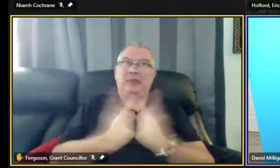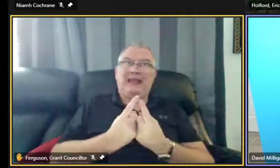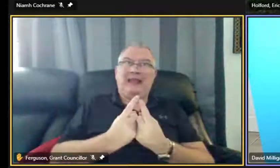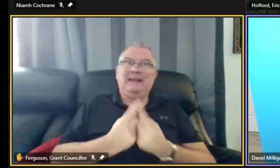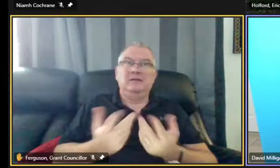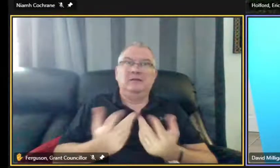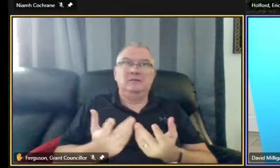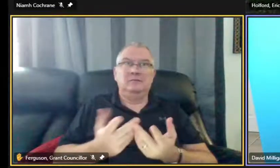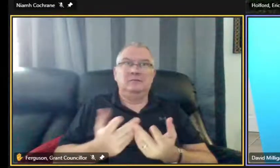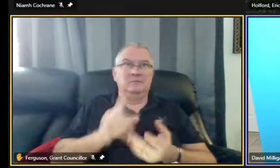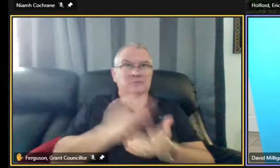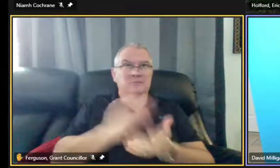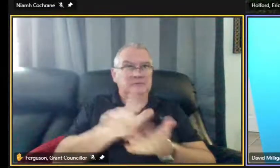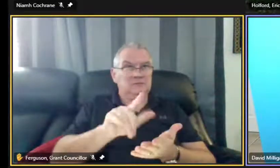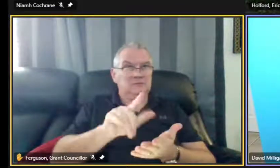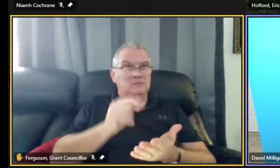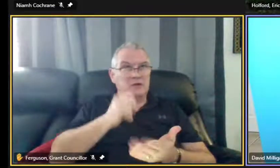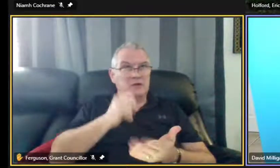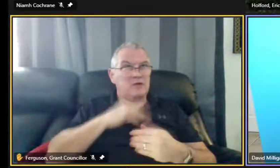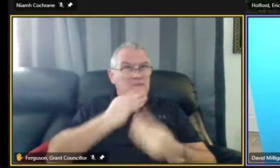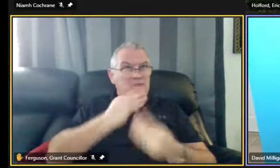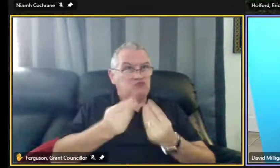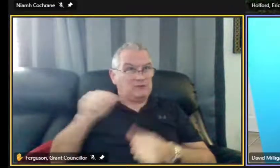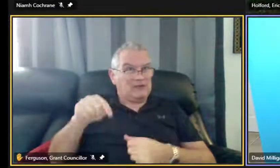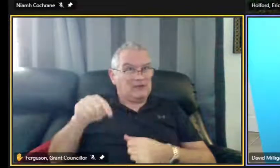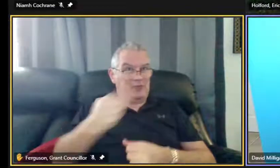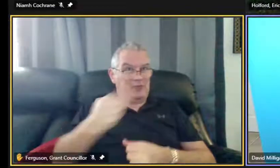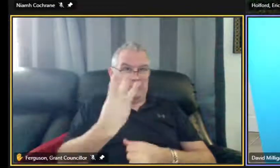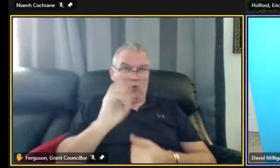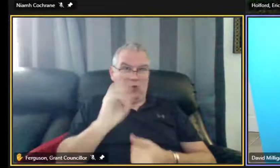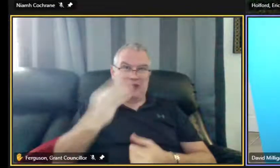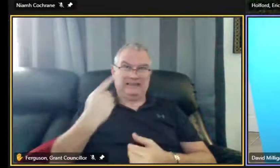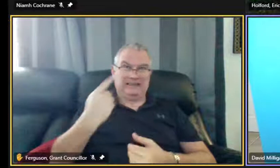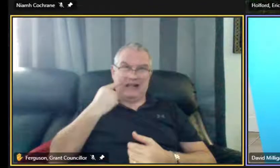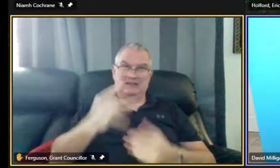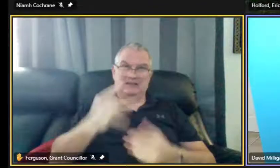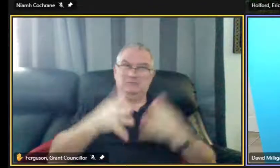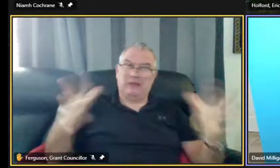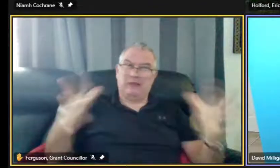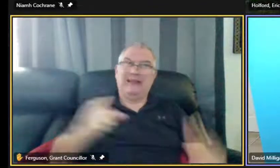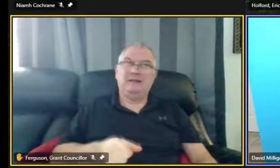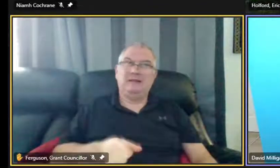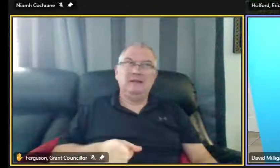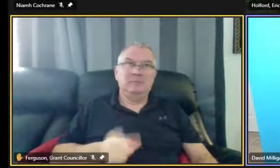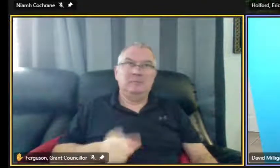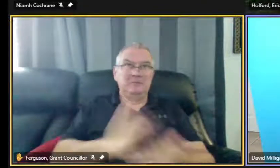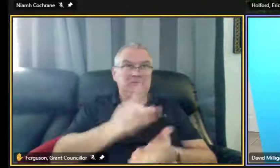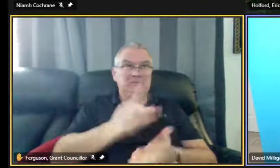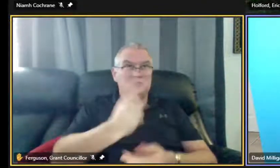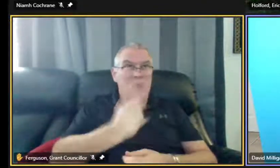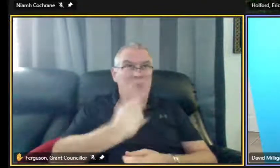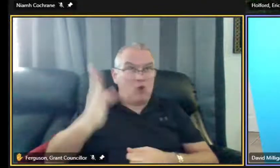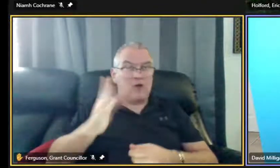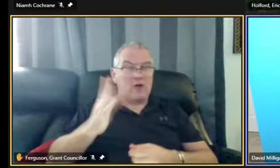believe that number is quite high. To me, that's quite a big thing. Is there enough resources, for example, to